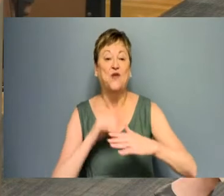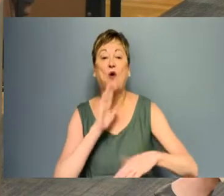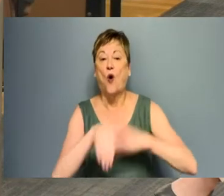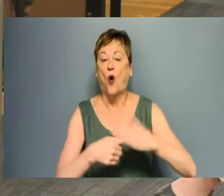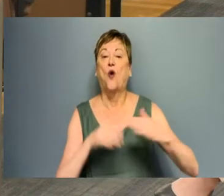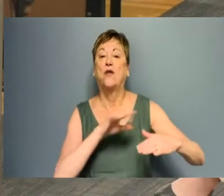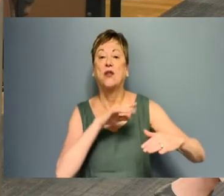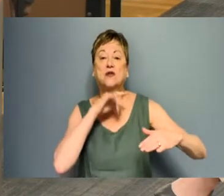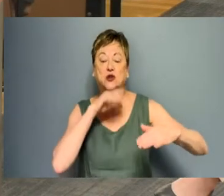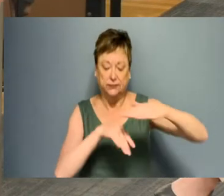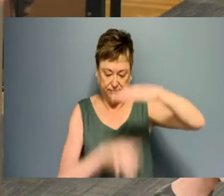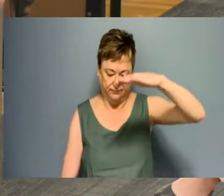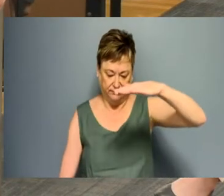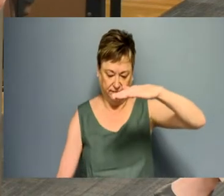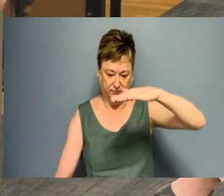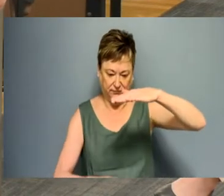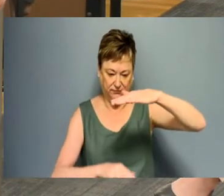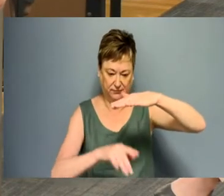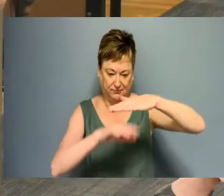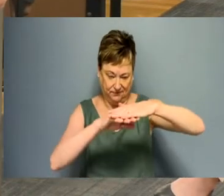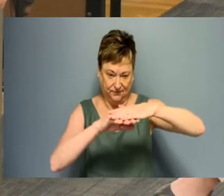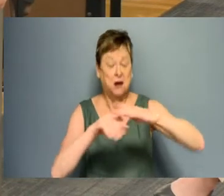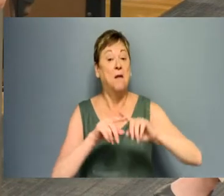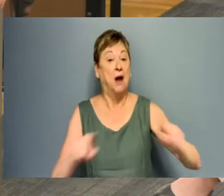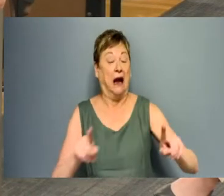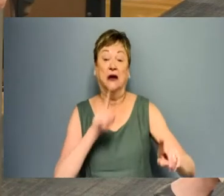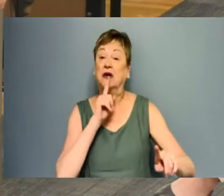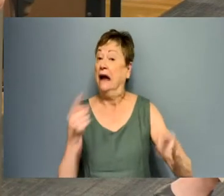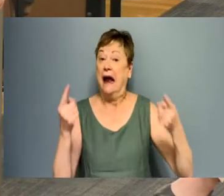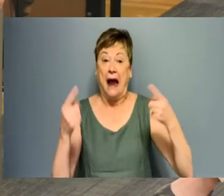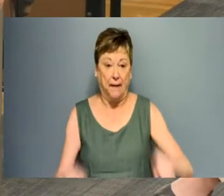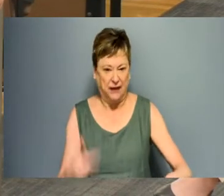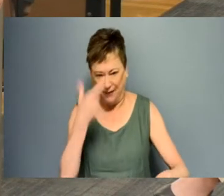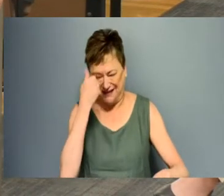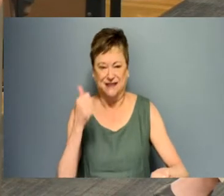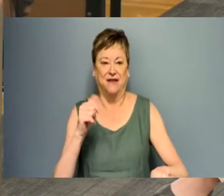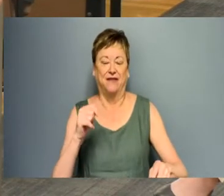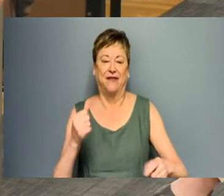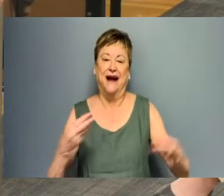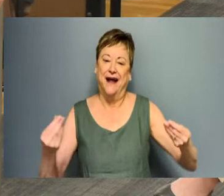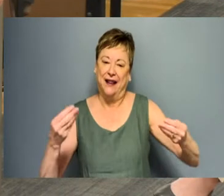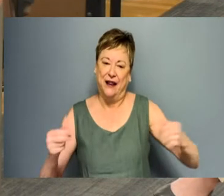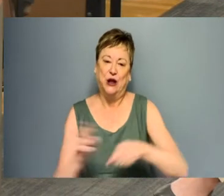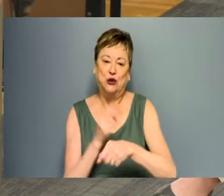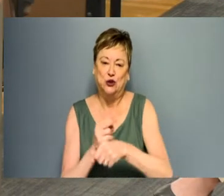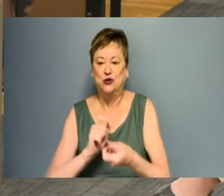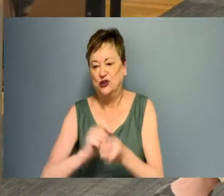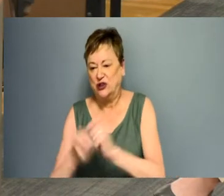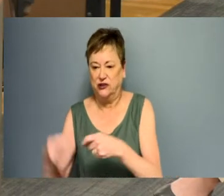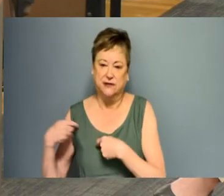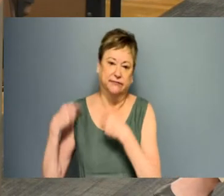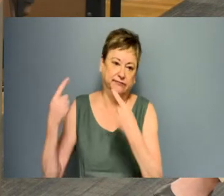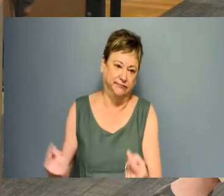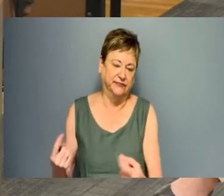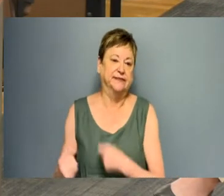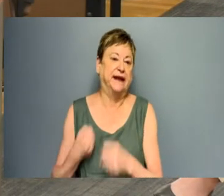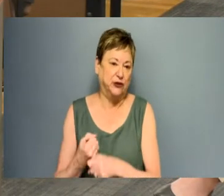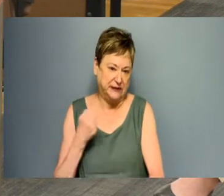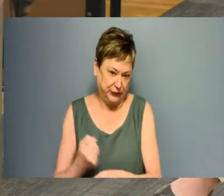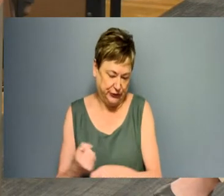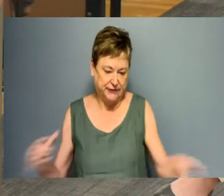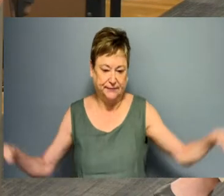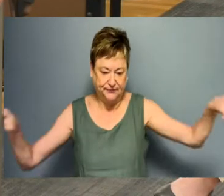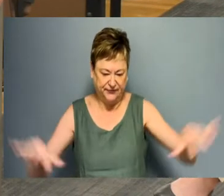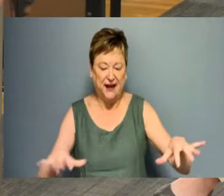concerned. But in reality, due to extreme land use changes of the decades, the conservation